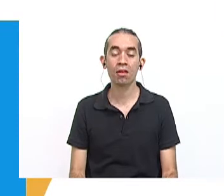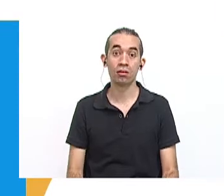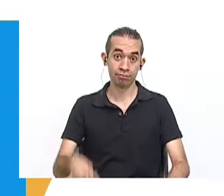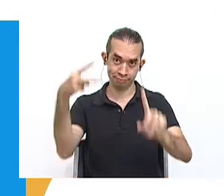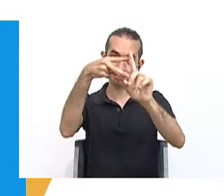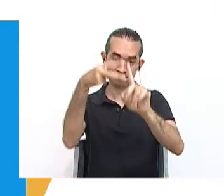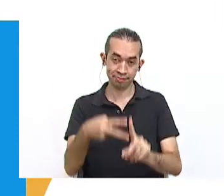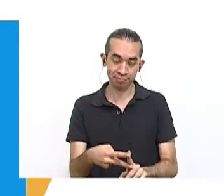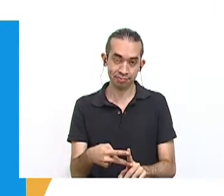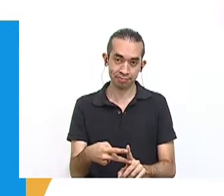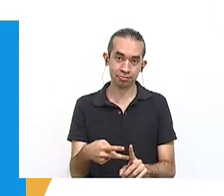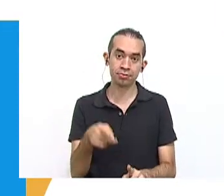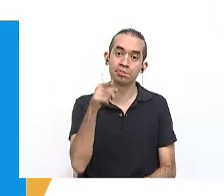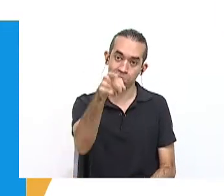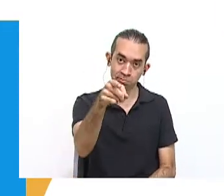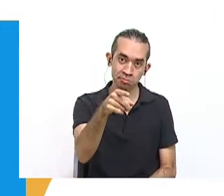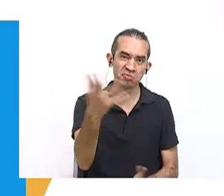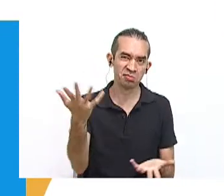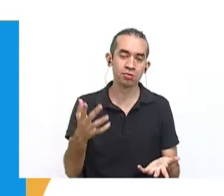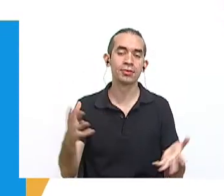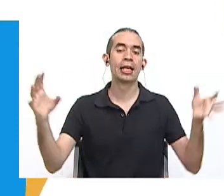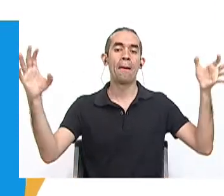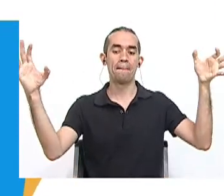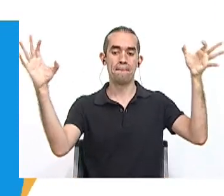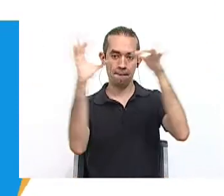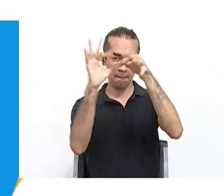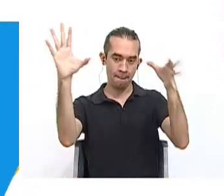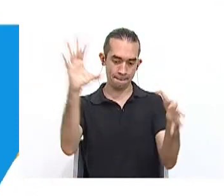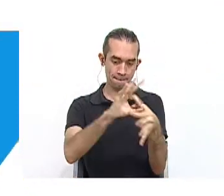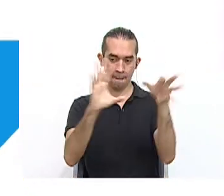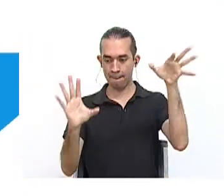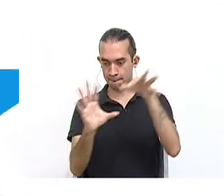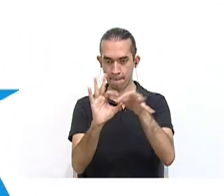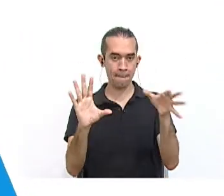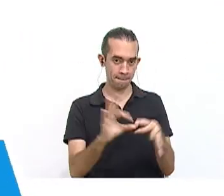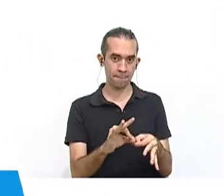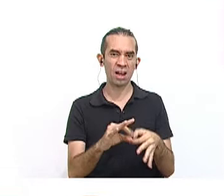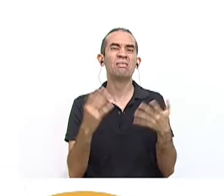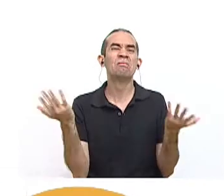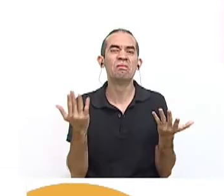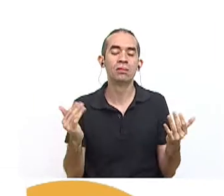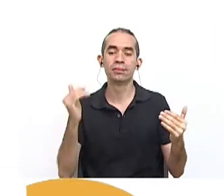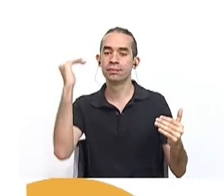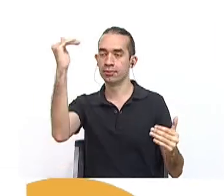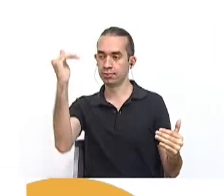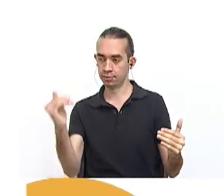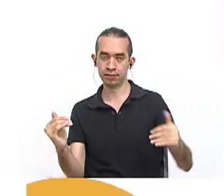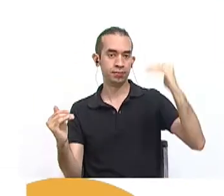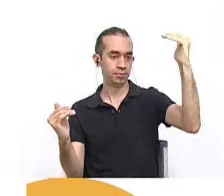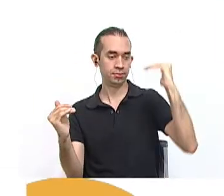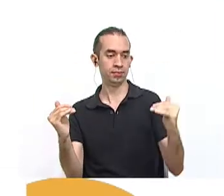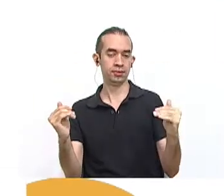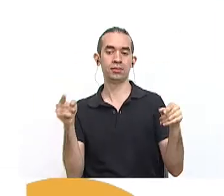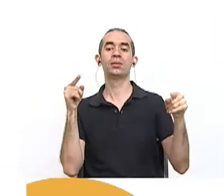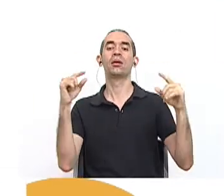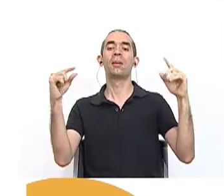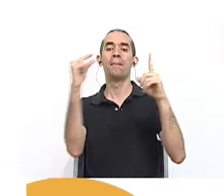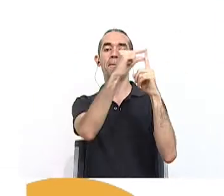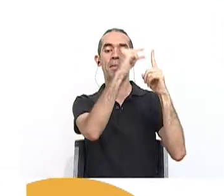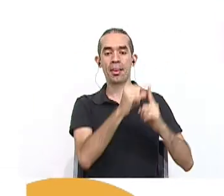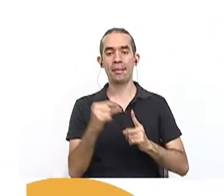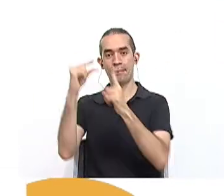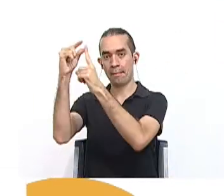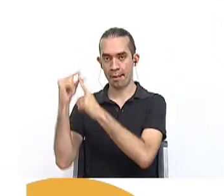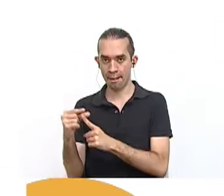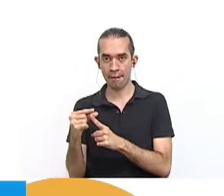said. You're going to do a matching exercise. You need to match each of the words on the left to the definition or